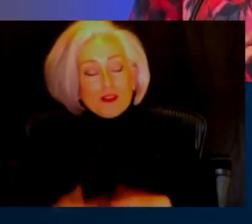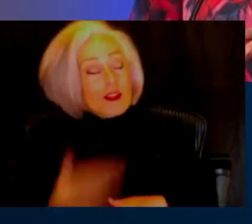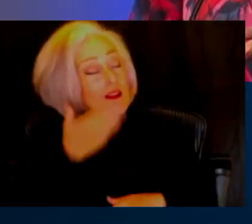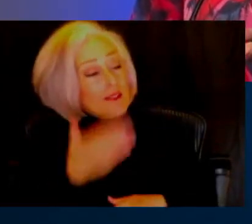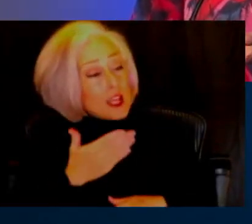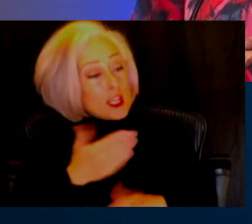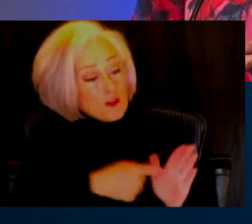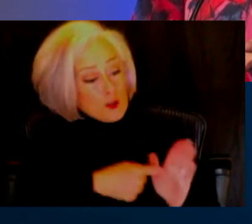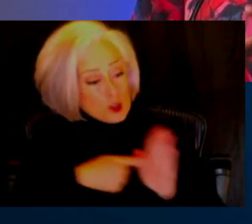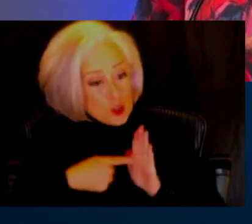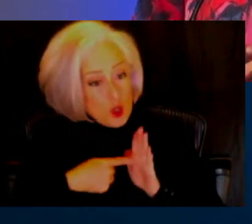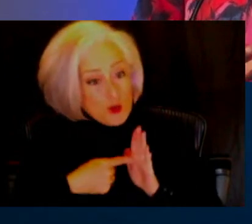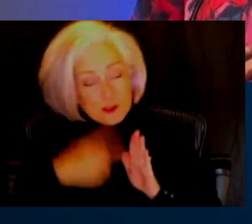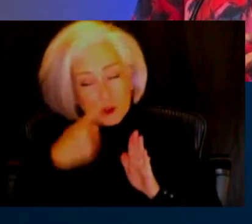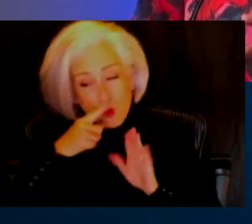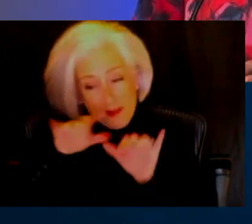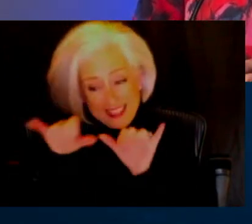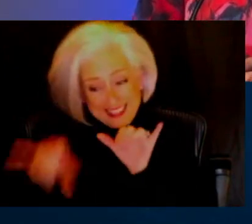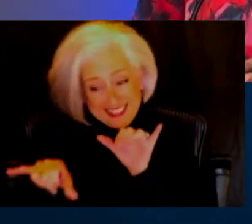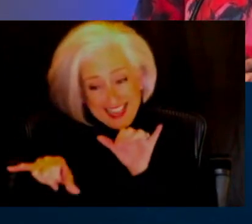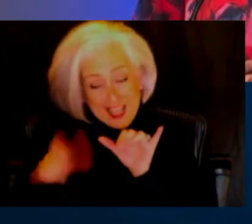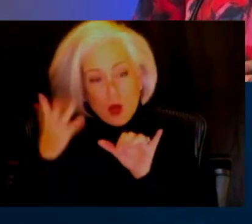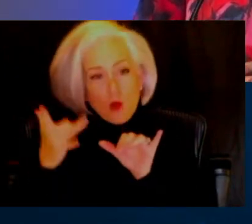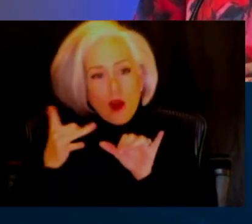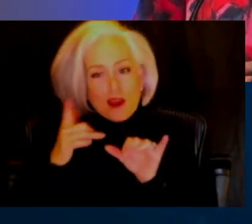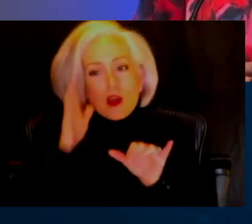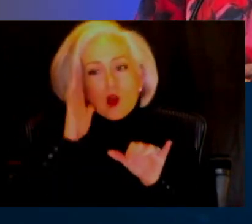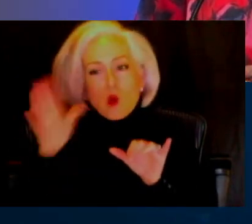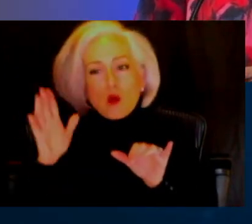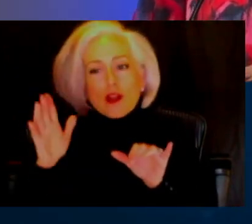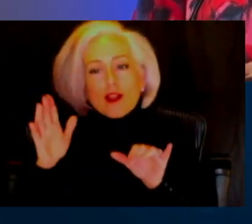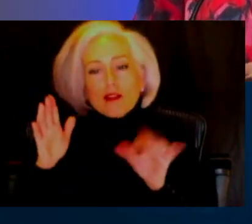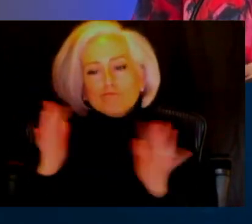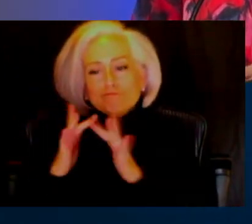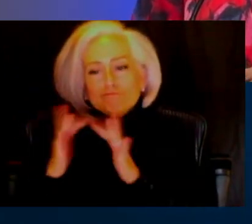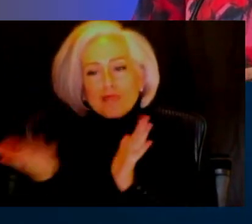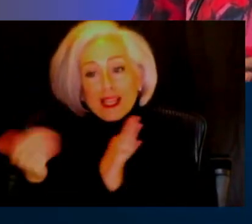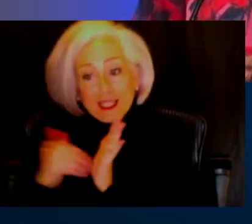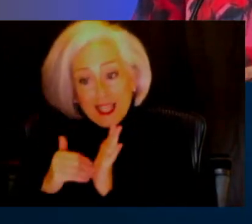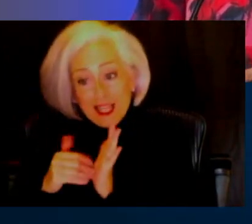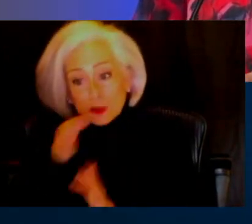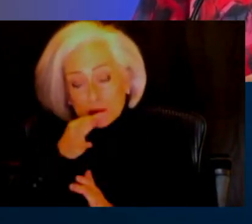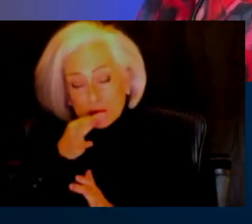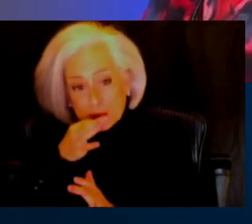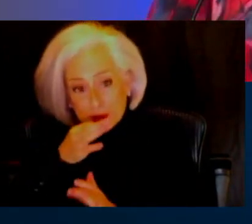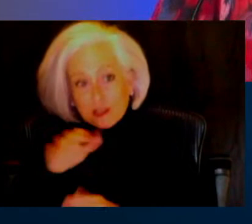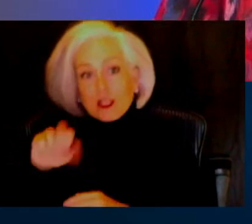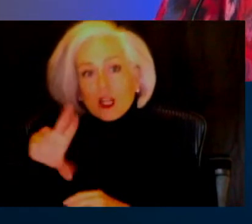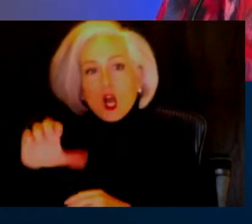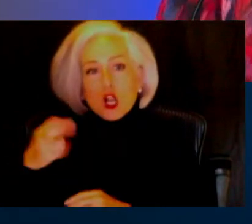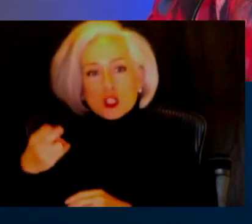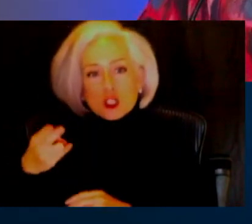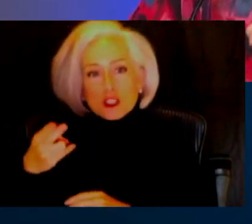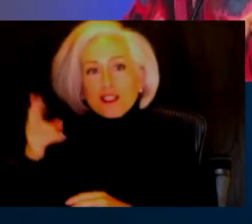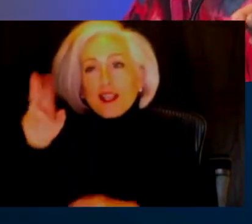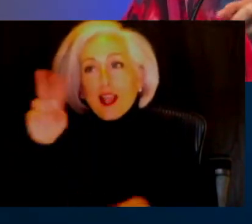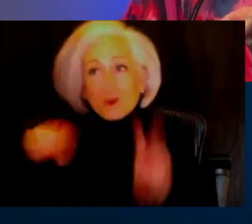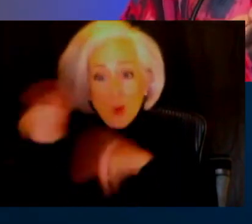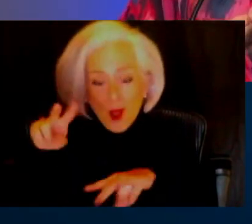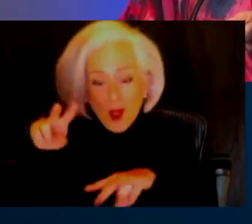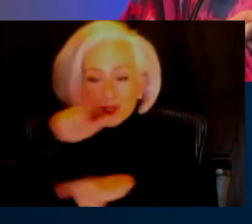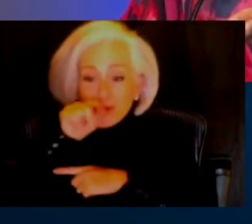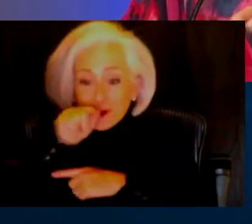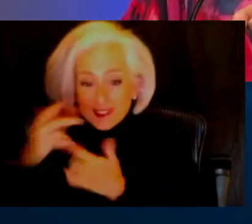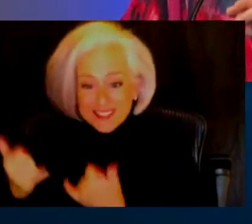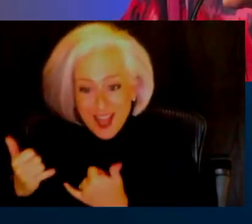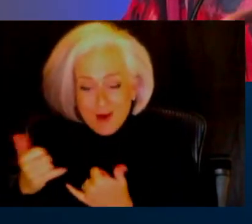stay close because we want to come back to you. I'm going to let Archie go out and do some bird watching, and we're going to come back and talk to